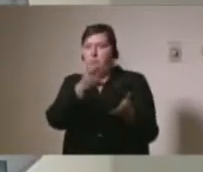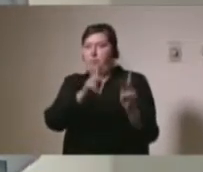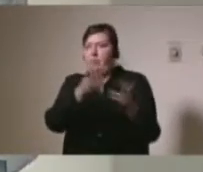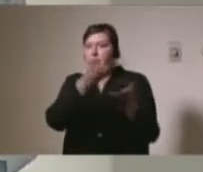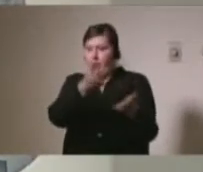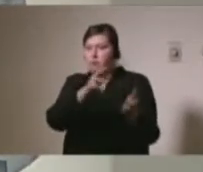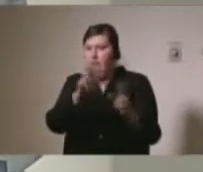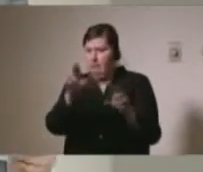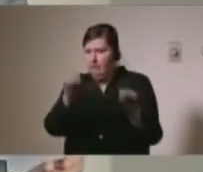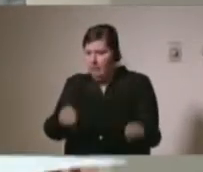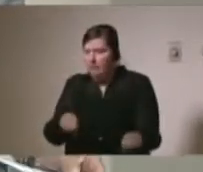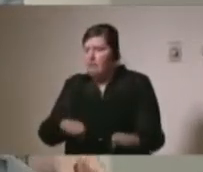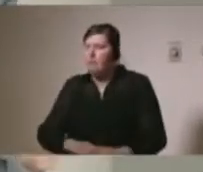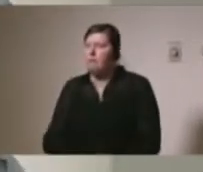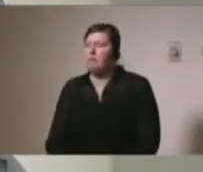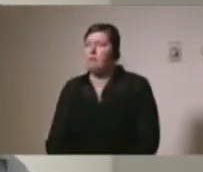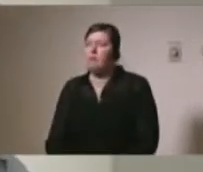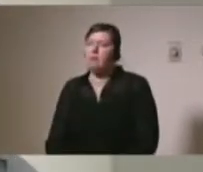And